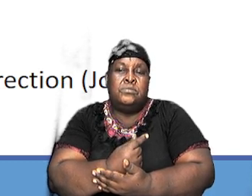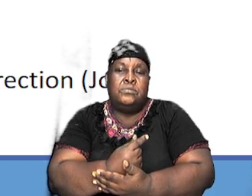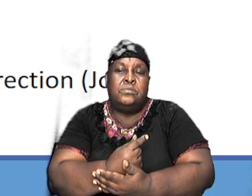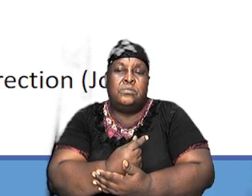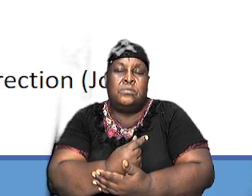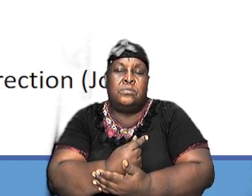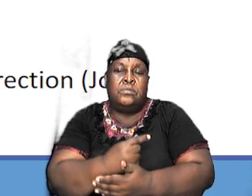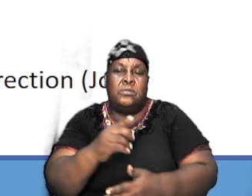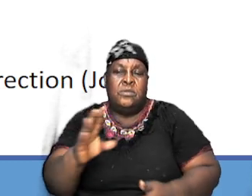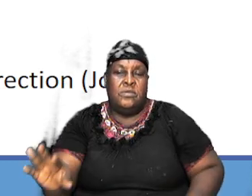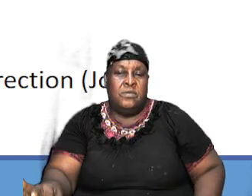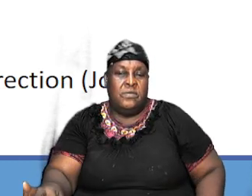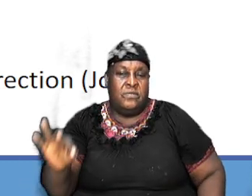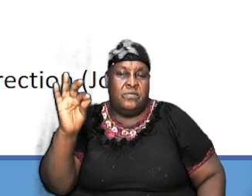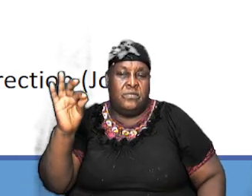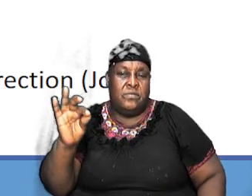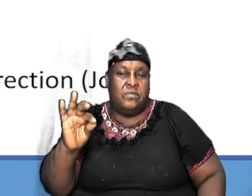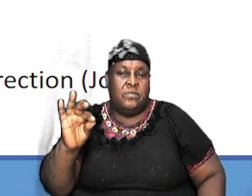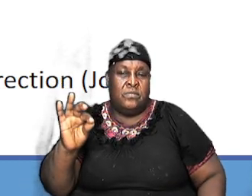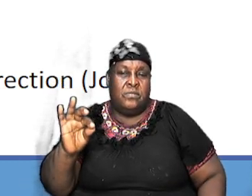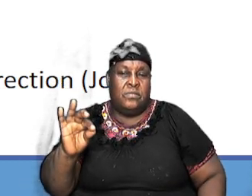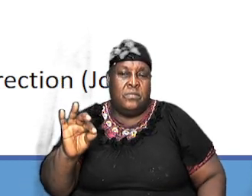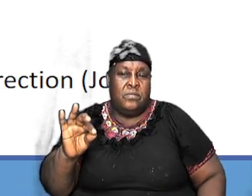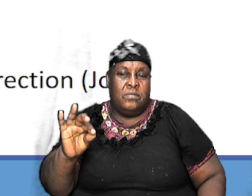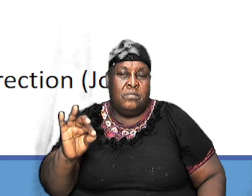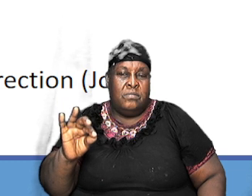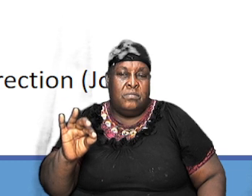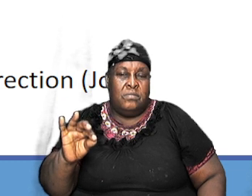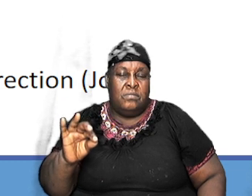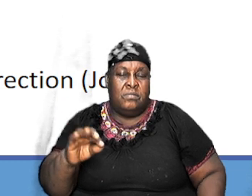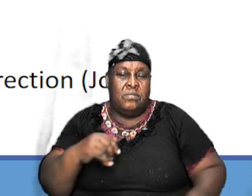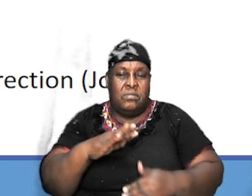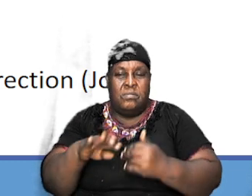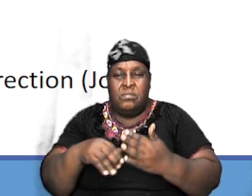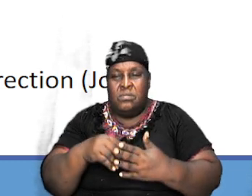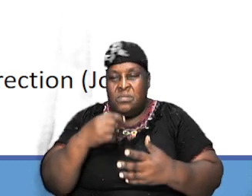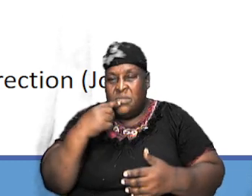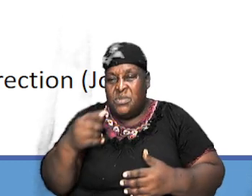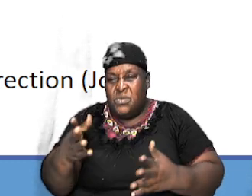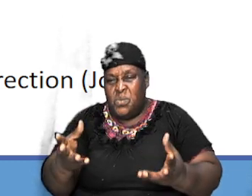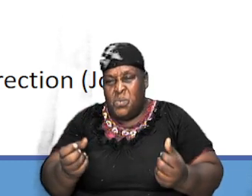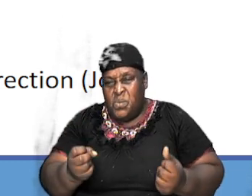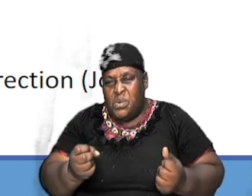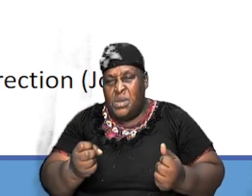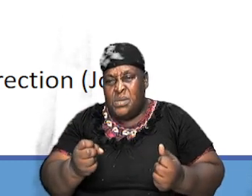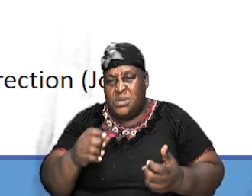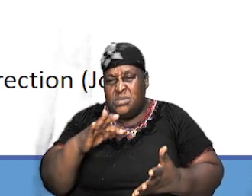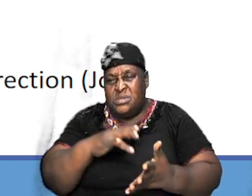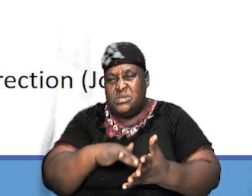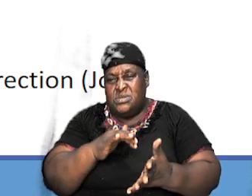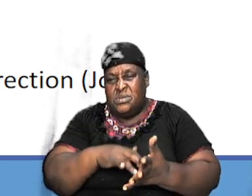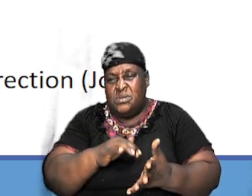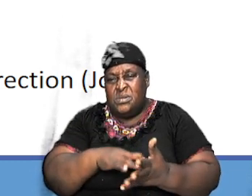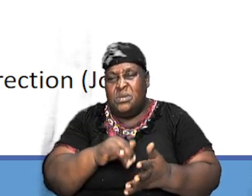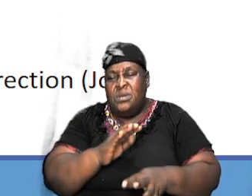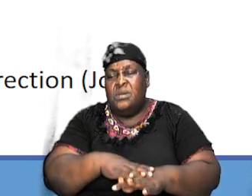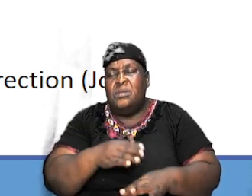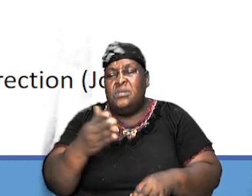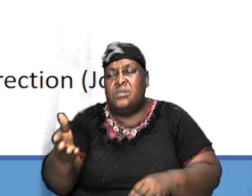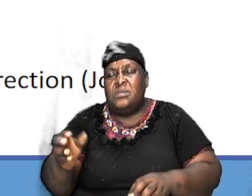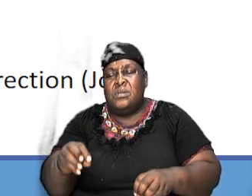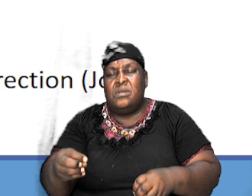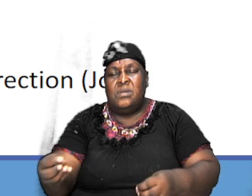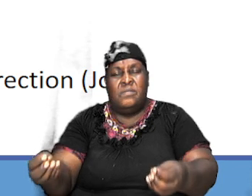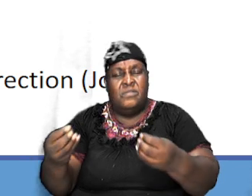we find that, as I said, you know, wanted to touch on them because I believe it will give us a little